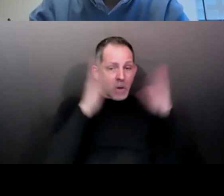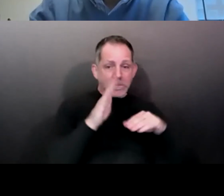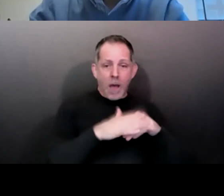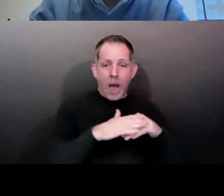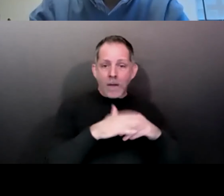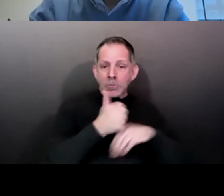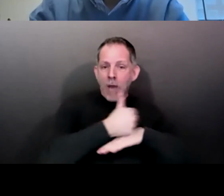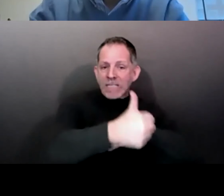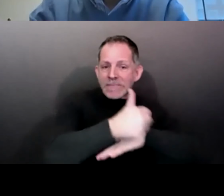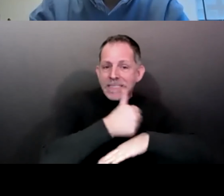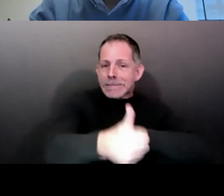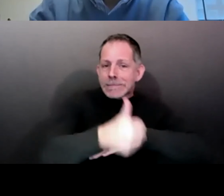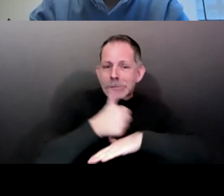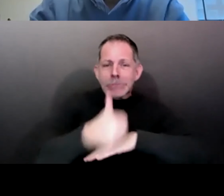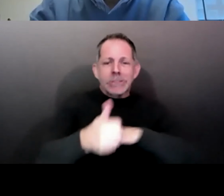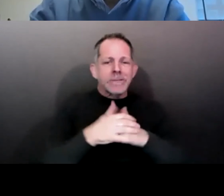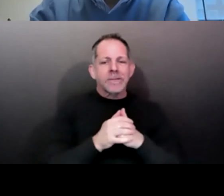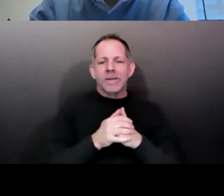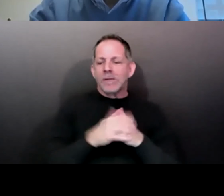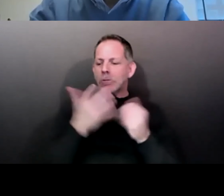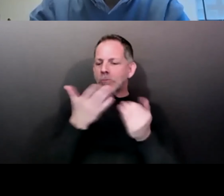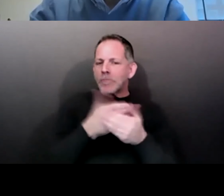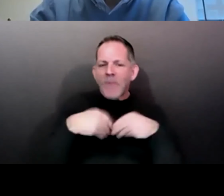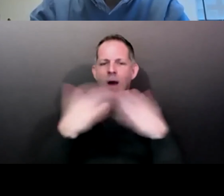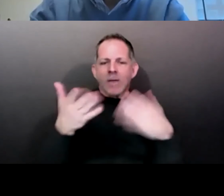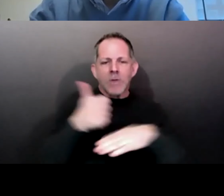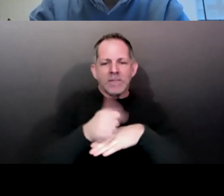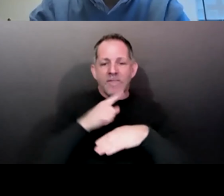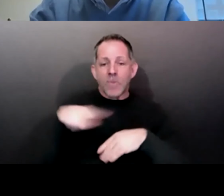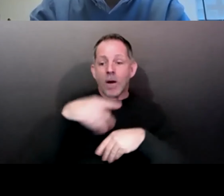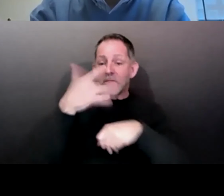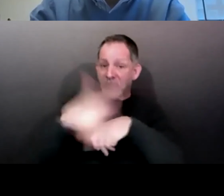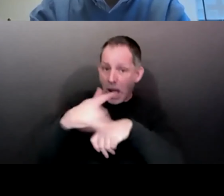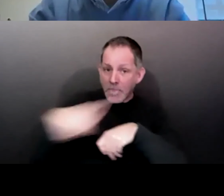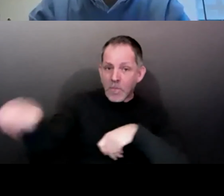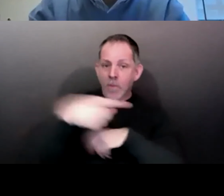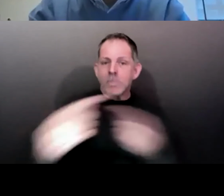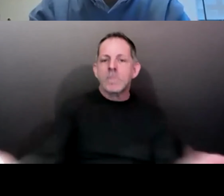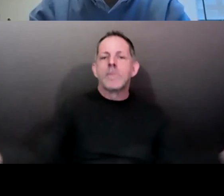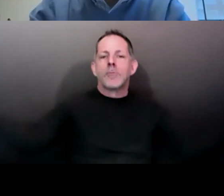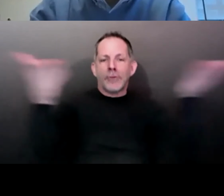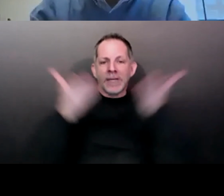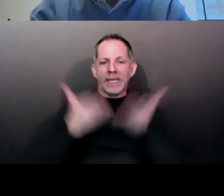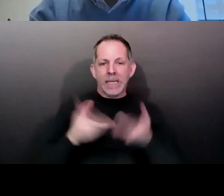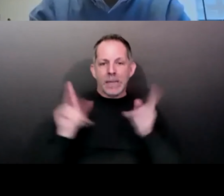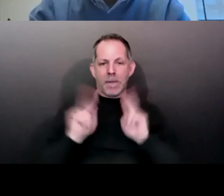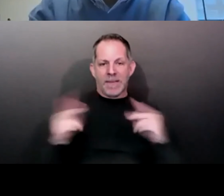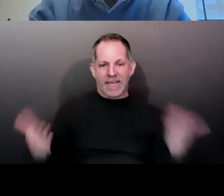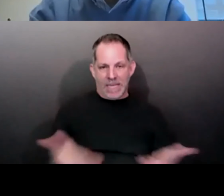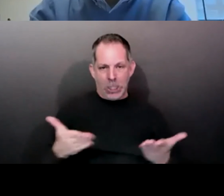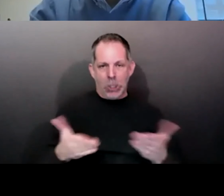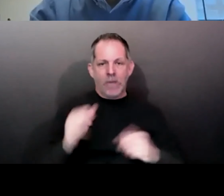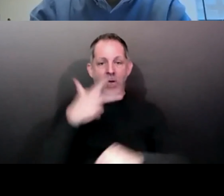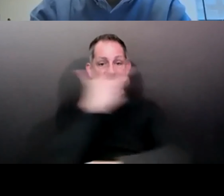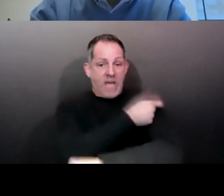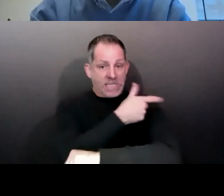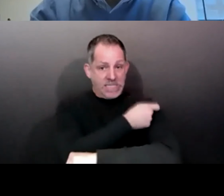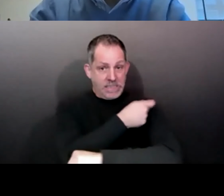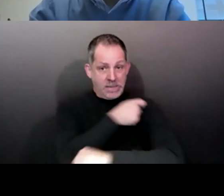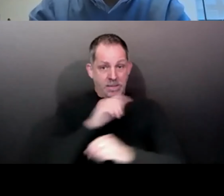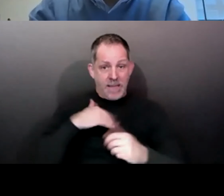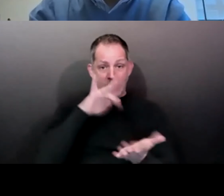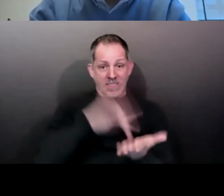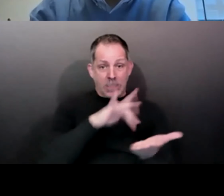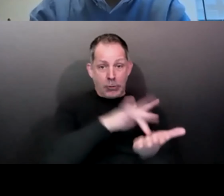that can be made available to them so that they can make it to the mass vaccination sites. We're conducting a community-based mobile clinic with Homage